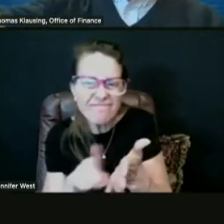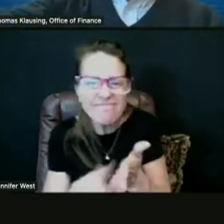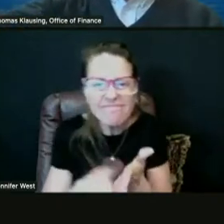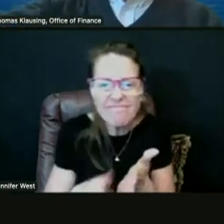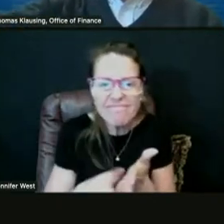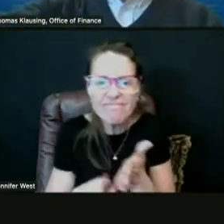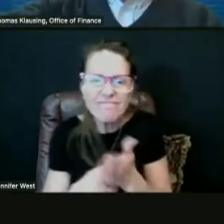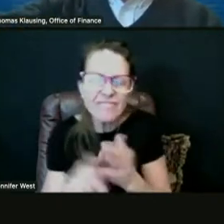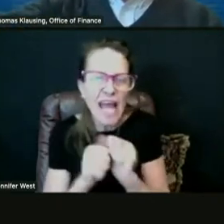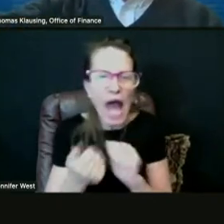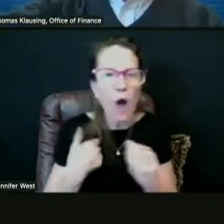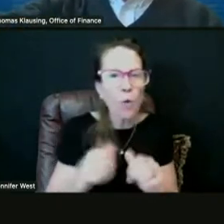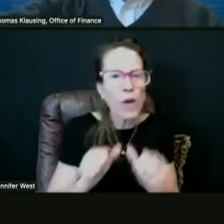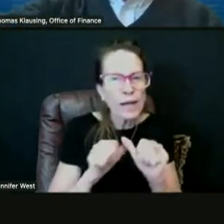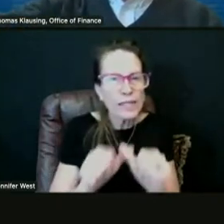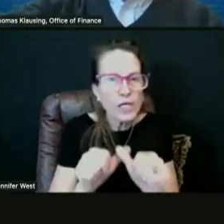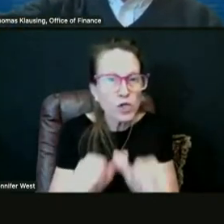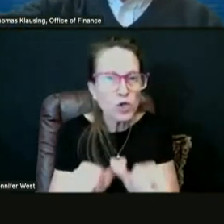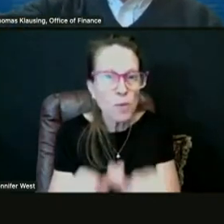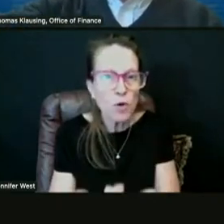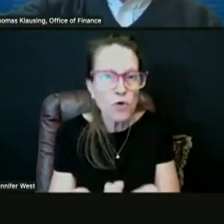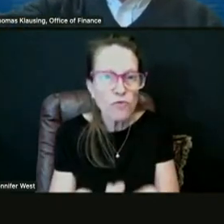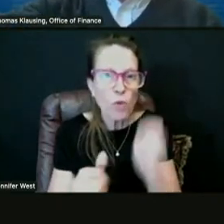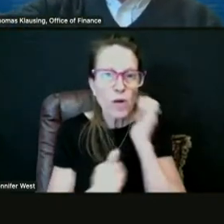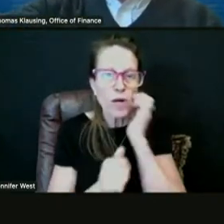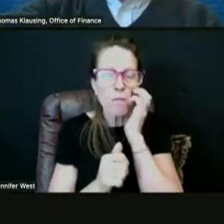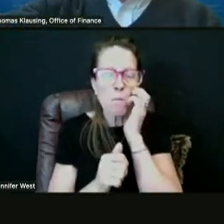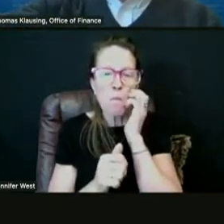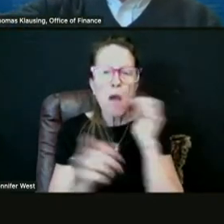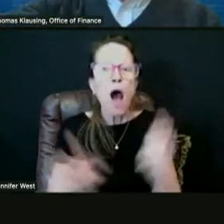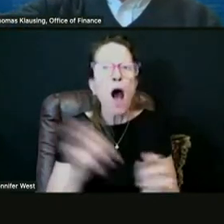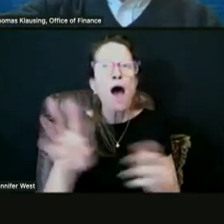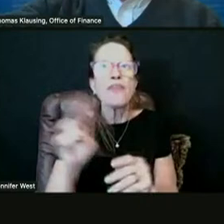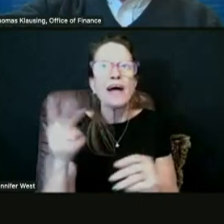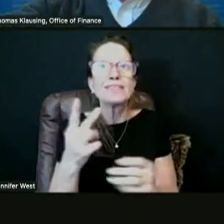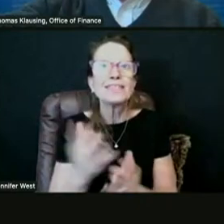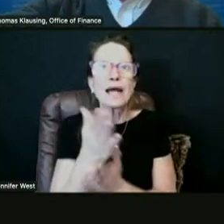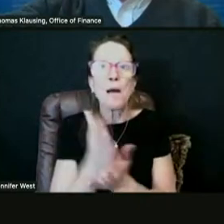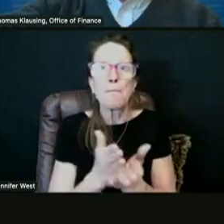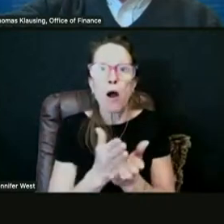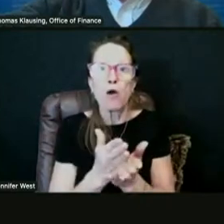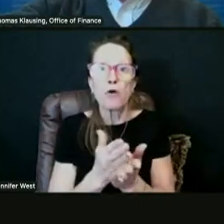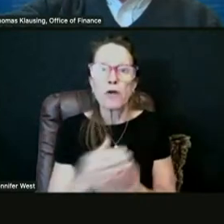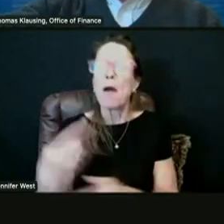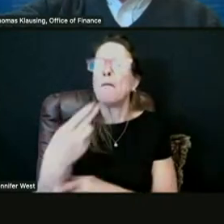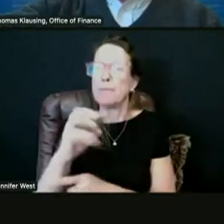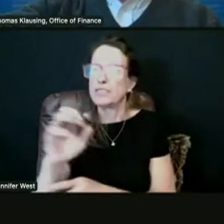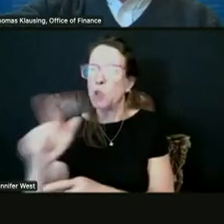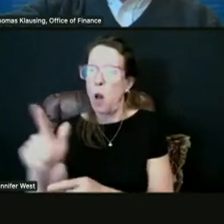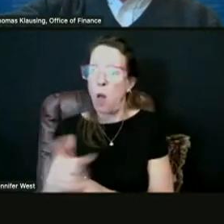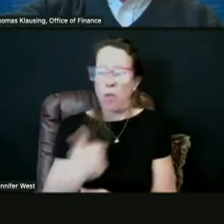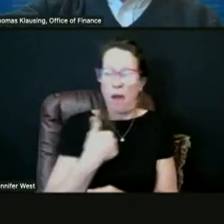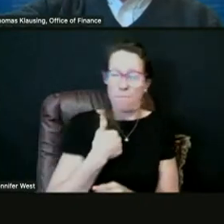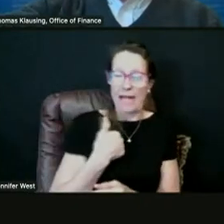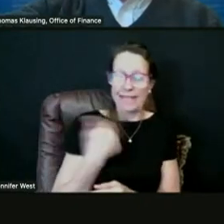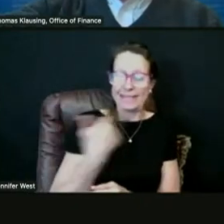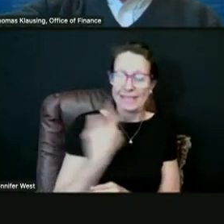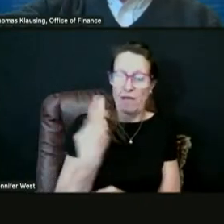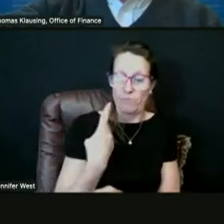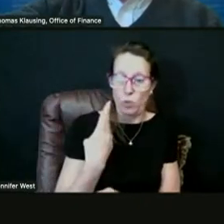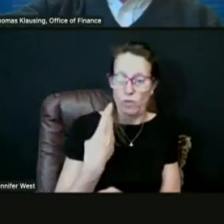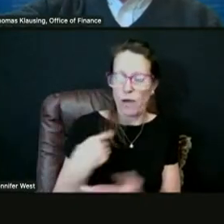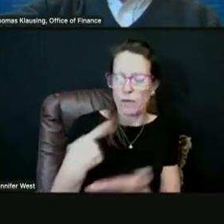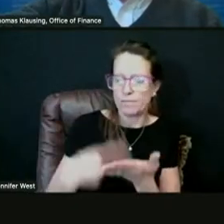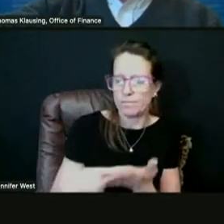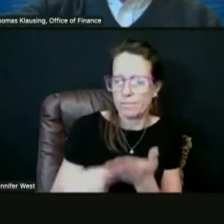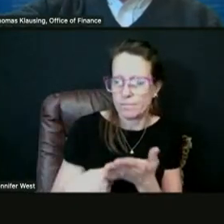move forward. The second piece is, and Mr. Hall and I have talked extensively about this, is with new initiatives